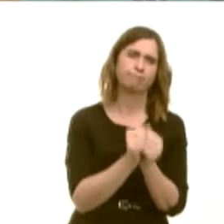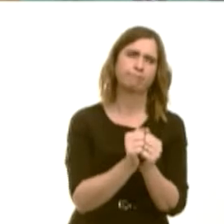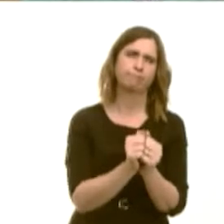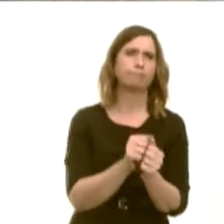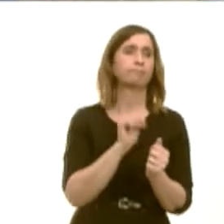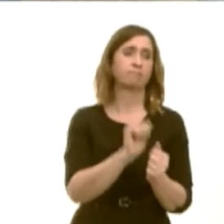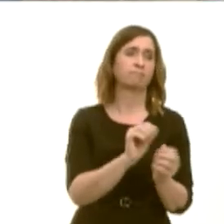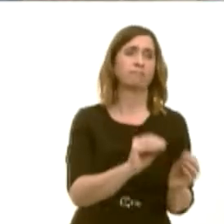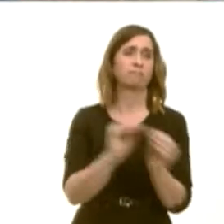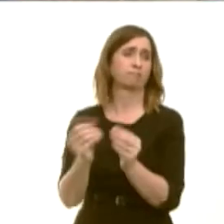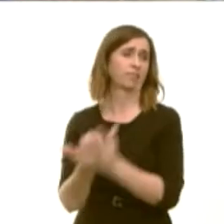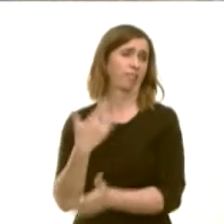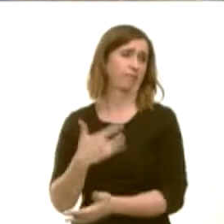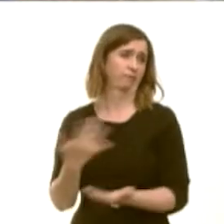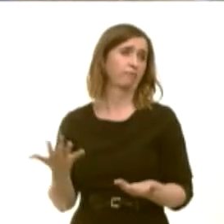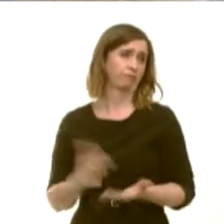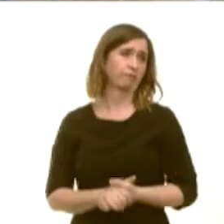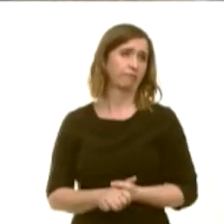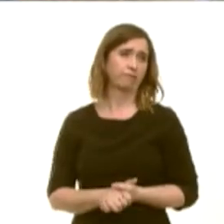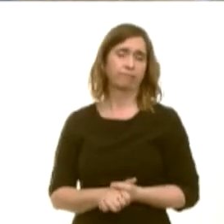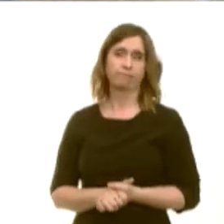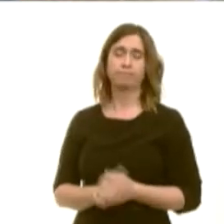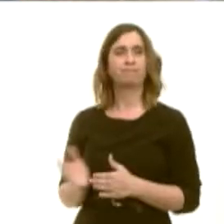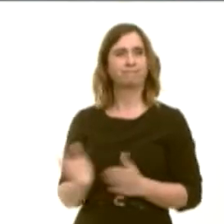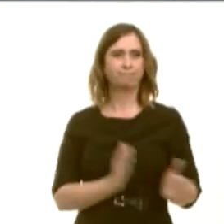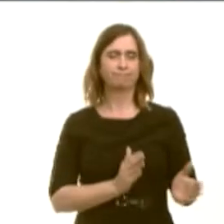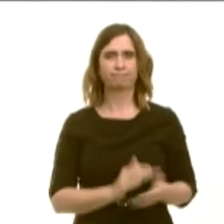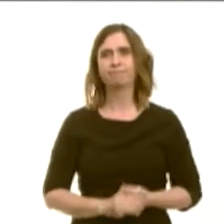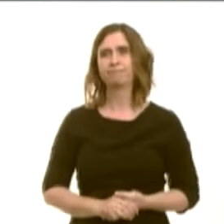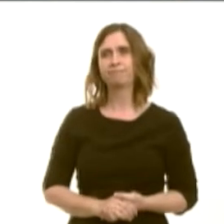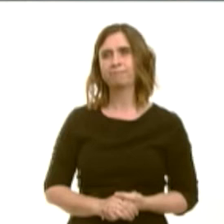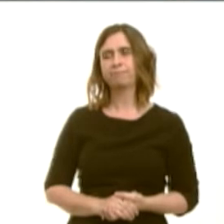done. Question 6, Ellen Jones.